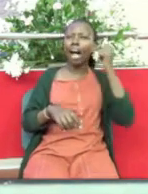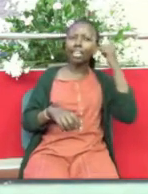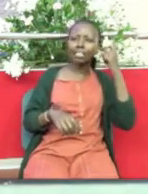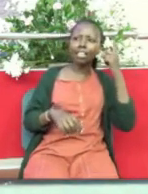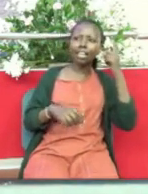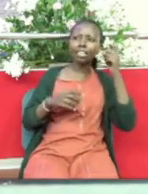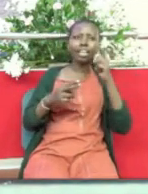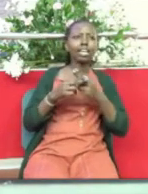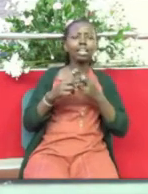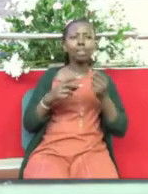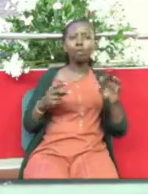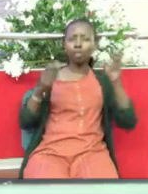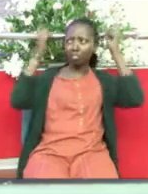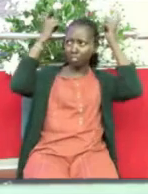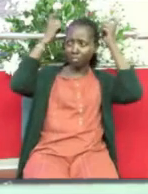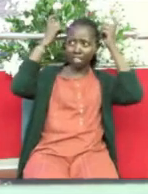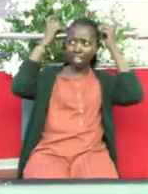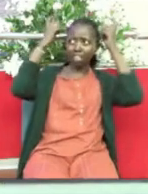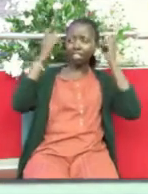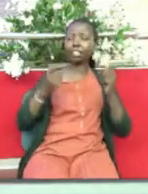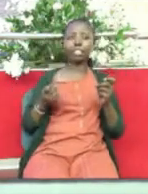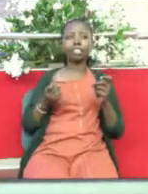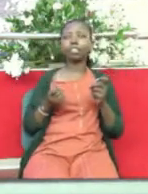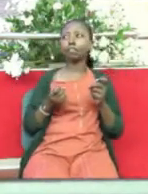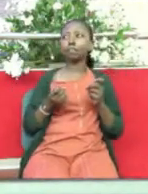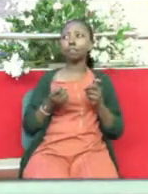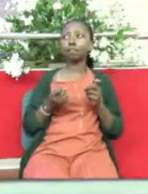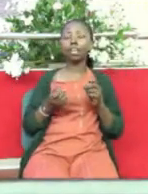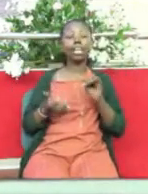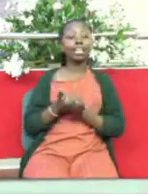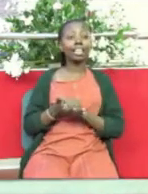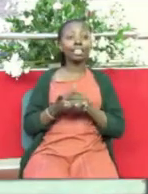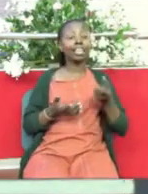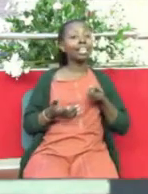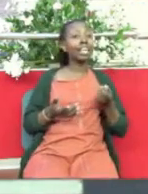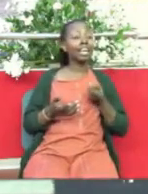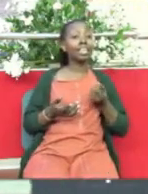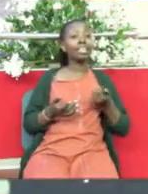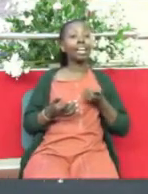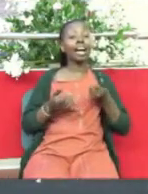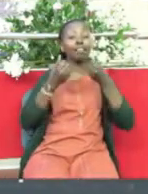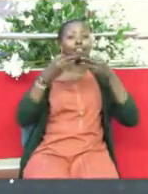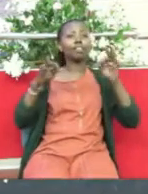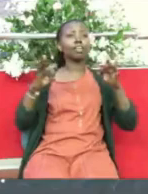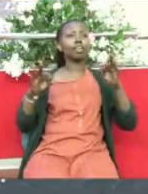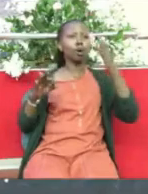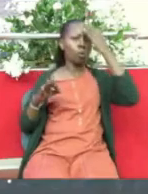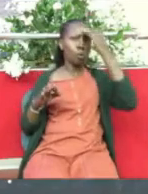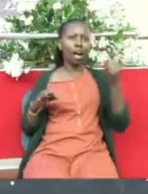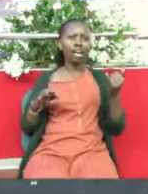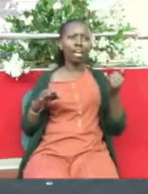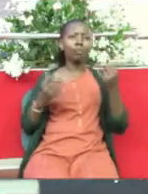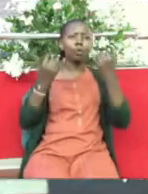dealing with. Na ni baada tu ya kujua kile ambacho tulikuwa tunashughulikia. That girl was set free. Kwamba huyo msichana alikuwa huru. Because now we